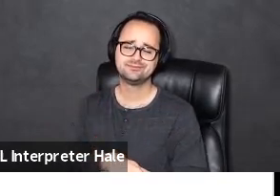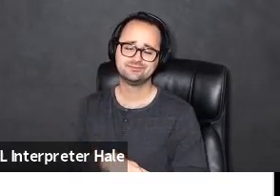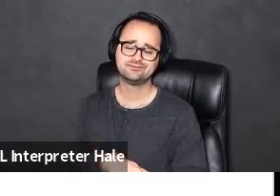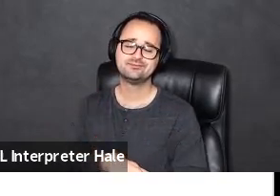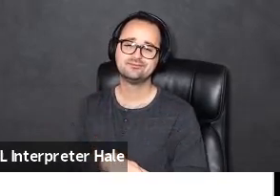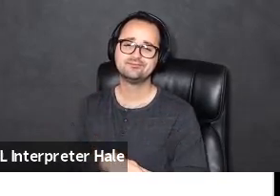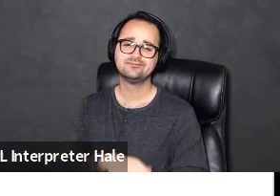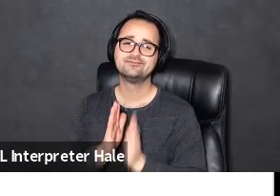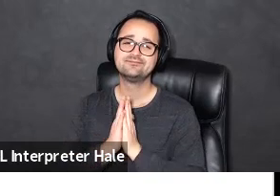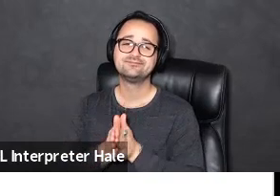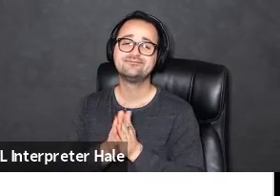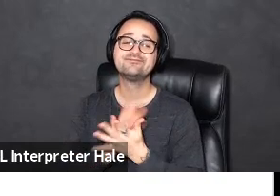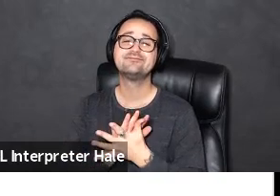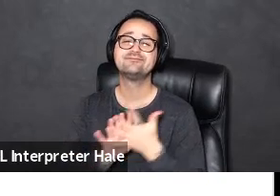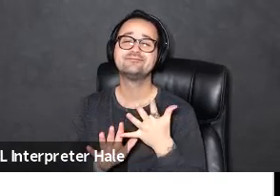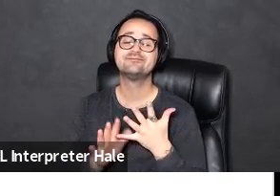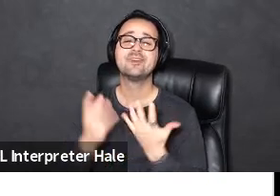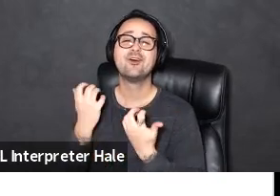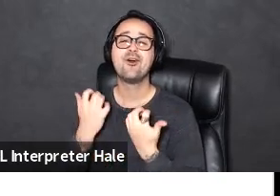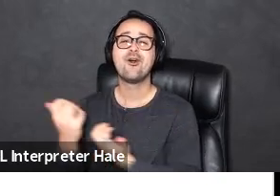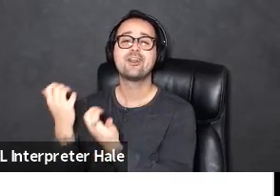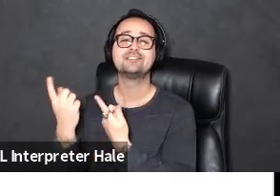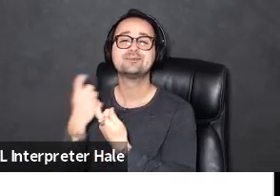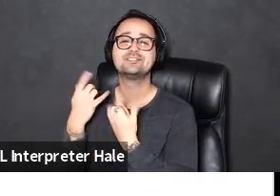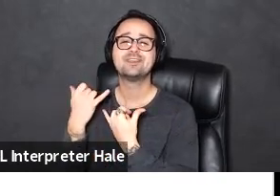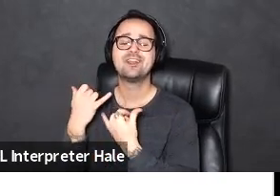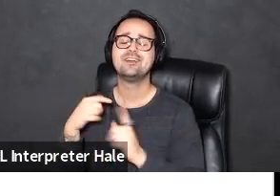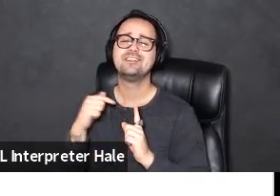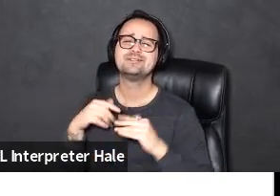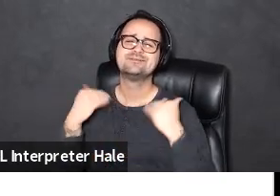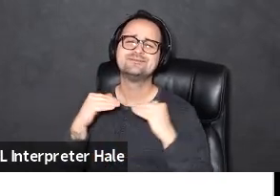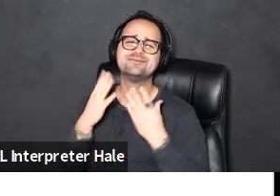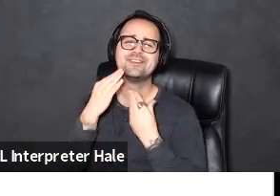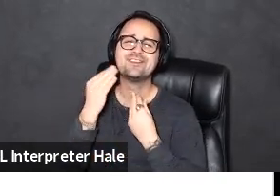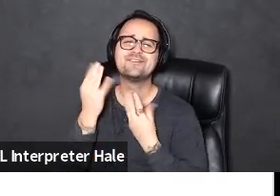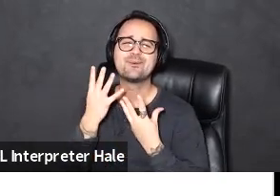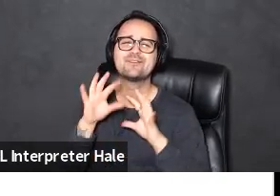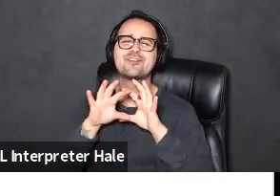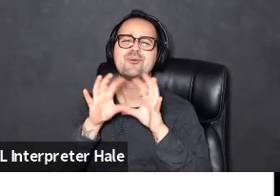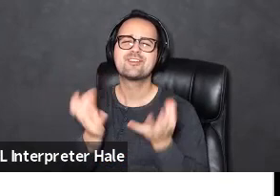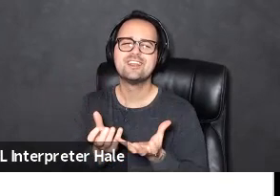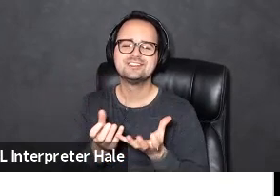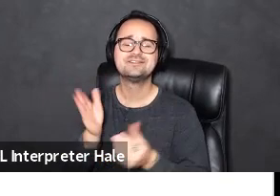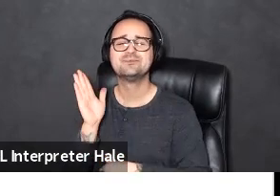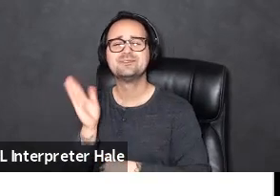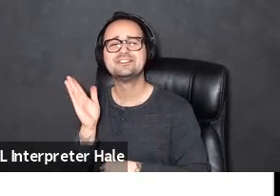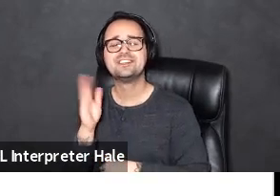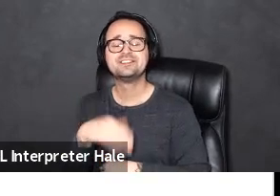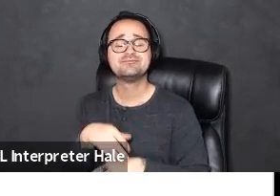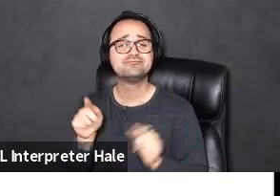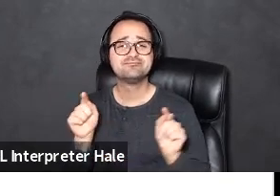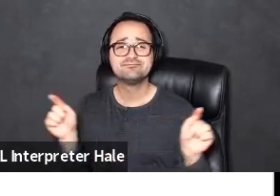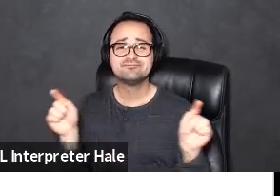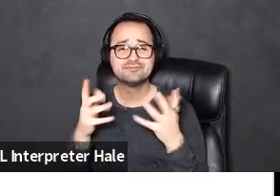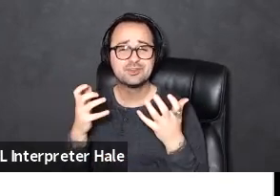All right, well, those are all of the audience questions. This was such an informative and comprehensive presentation. And if you want to just